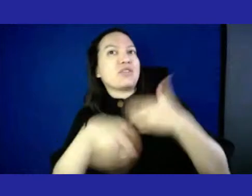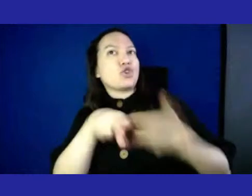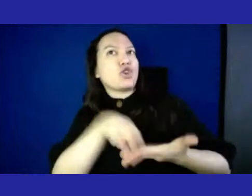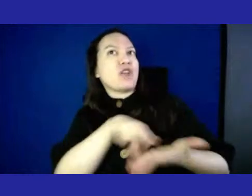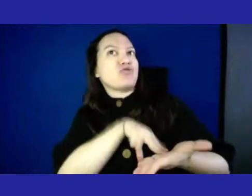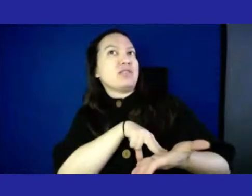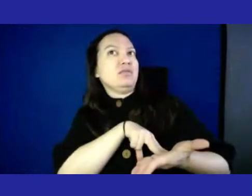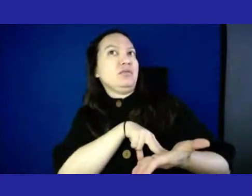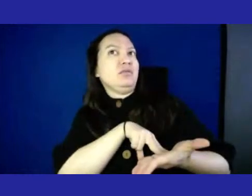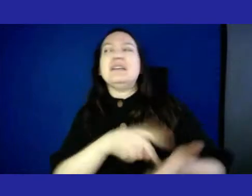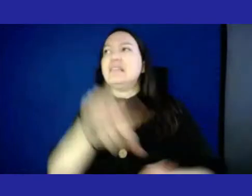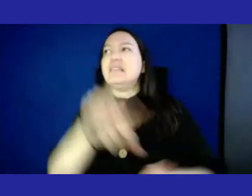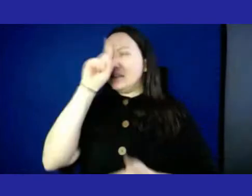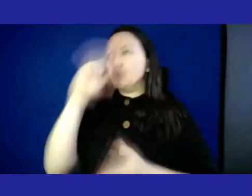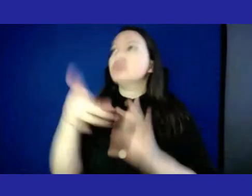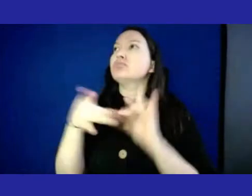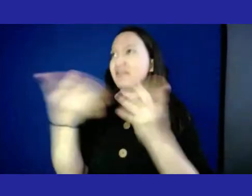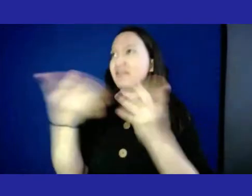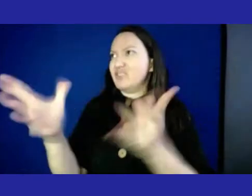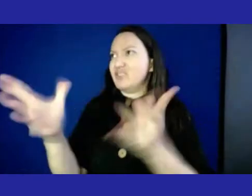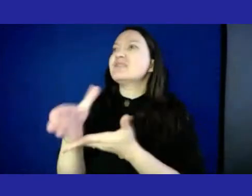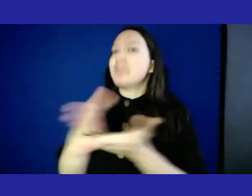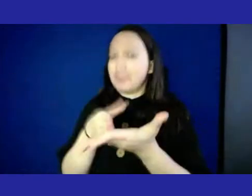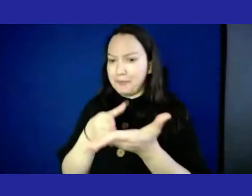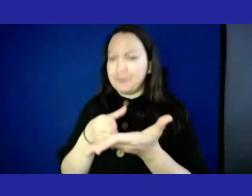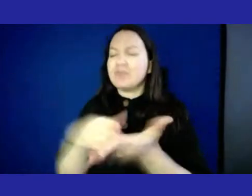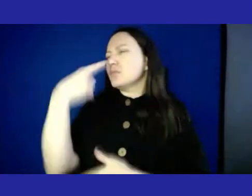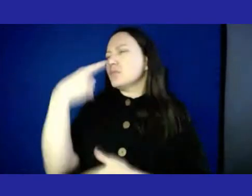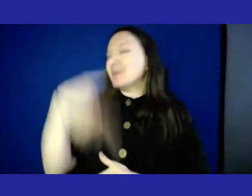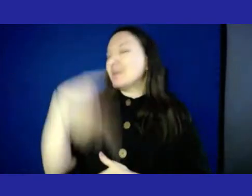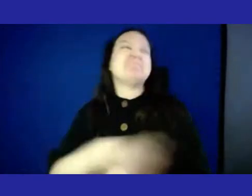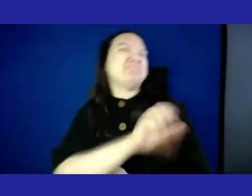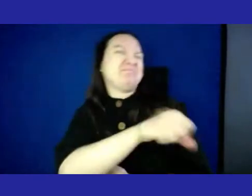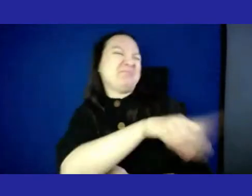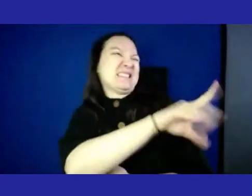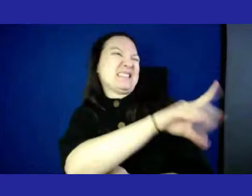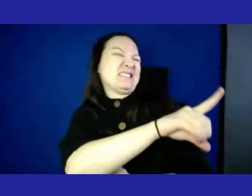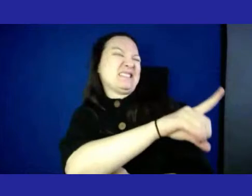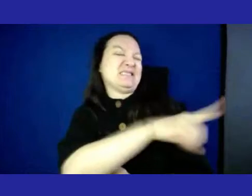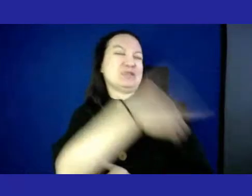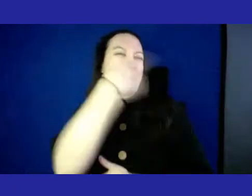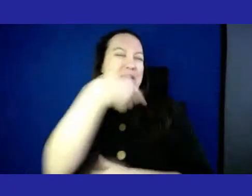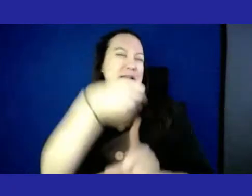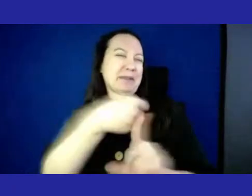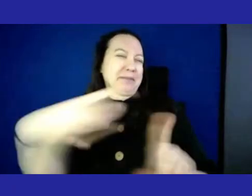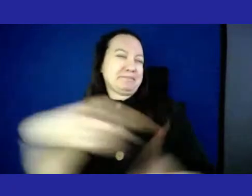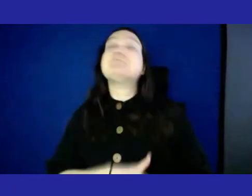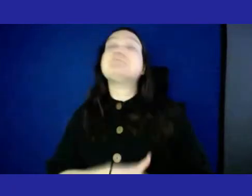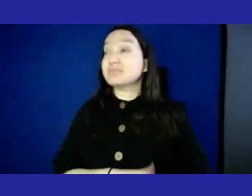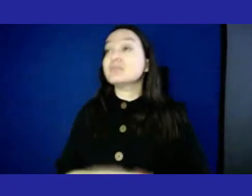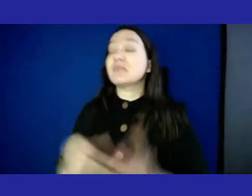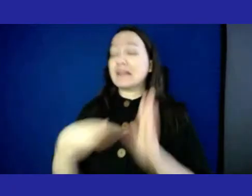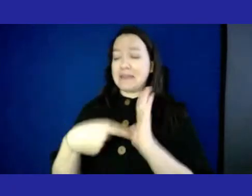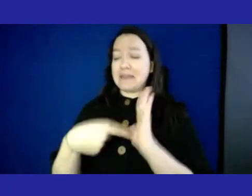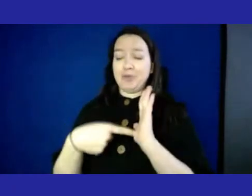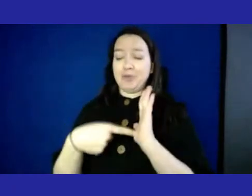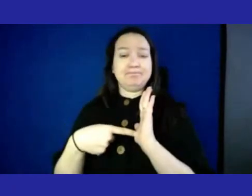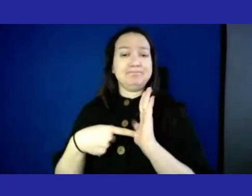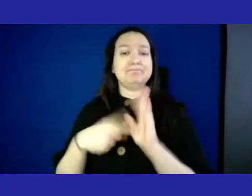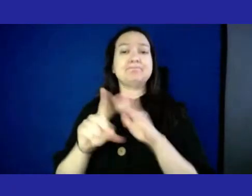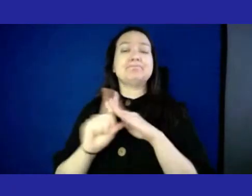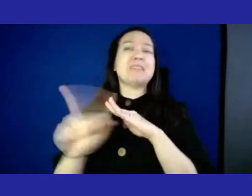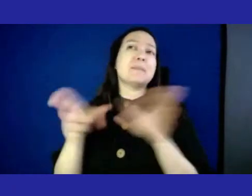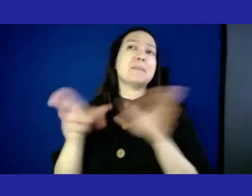So I think you addressed some of that already, but if you could maybe I did. expound a little bit on that. Yeah, absolutely. So the example there was just on the exit